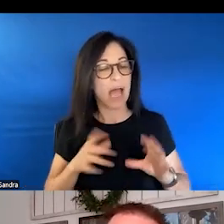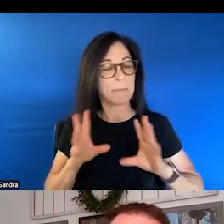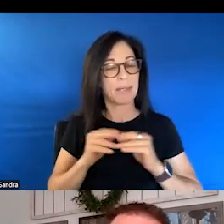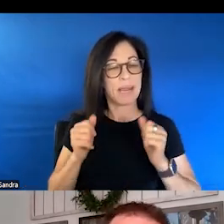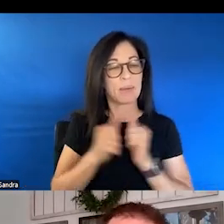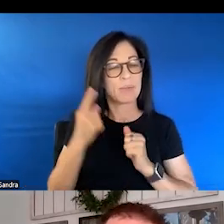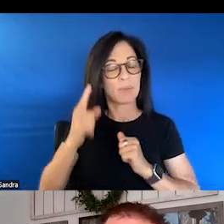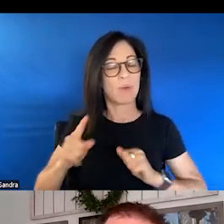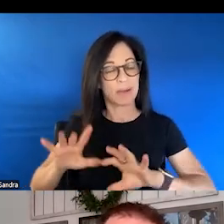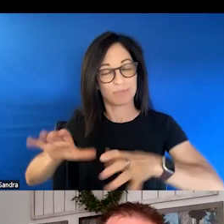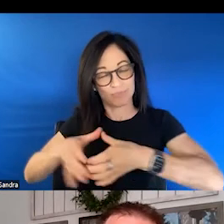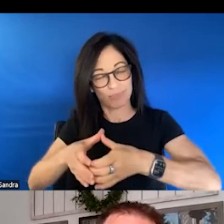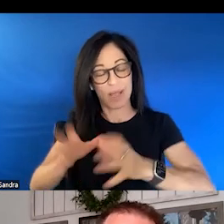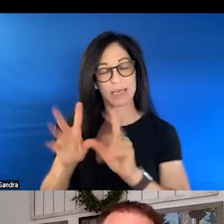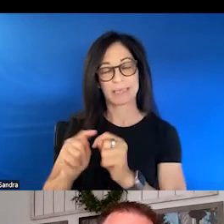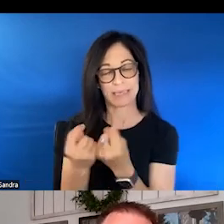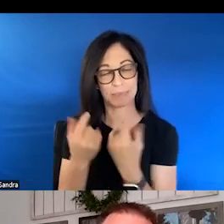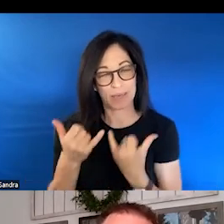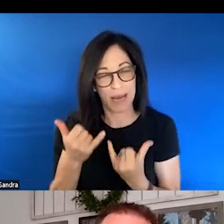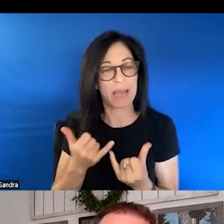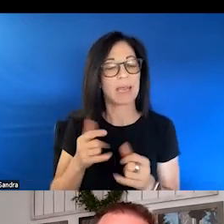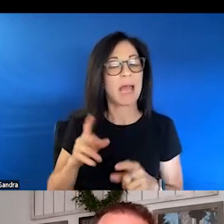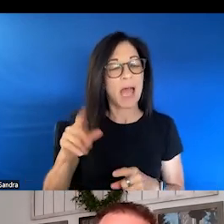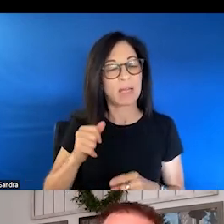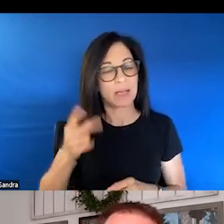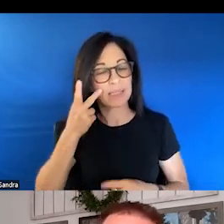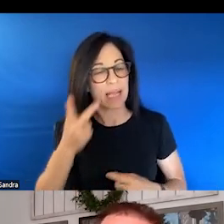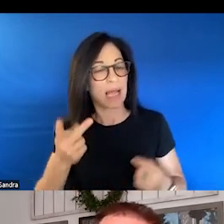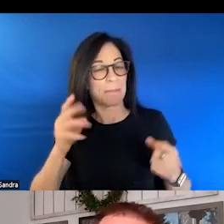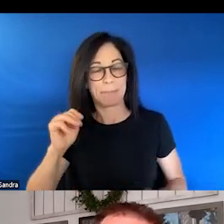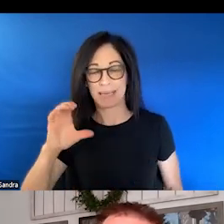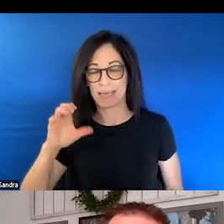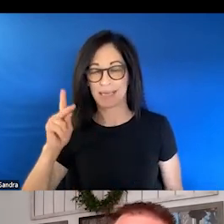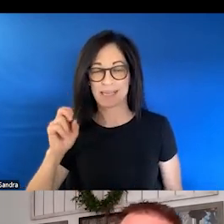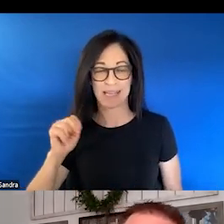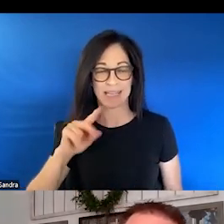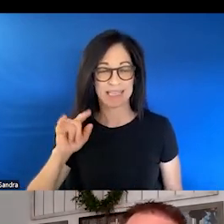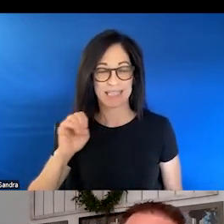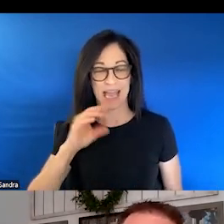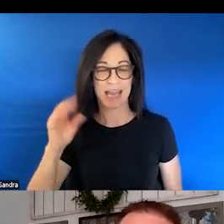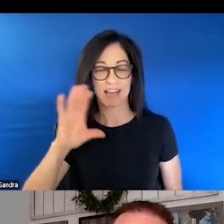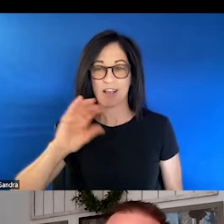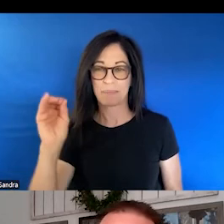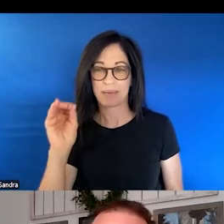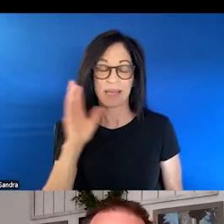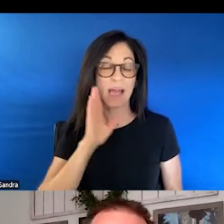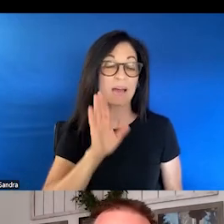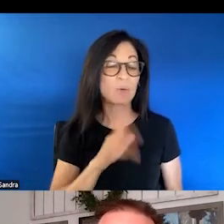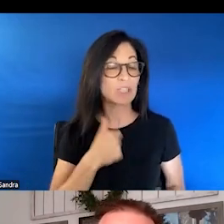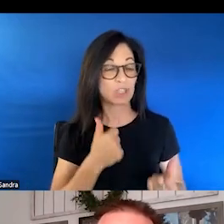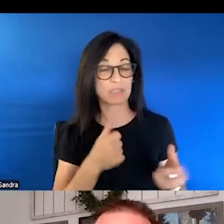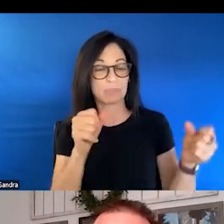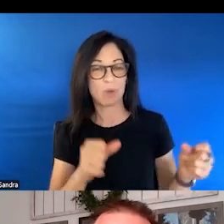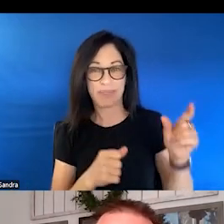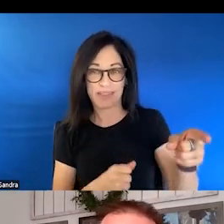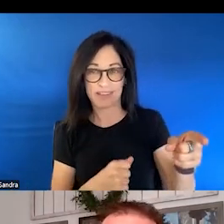and we see hundreds of people continue to use the calculator each month. So just as a reminder, I'll post this quickly. You